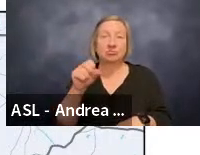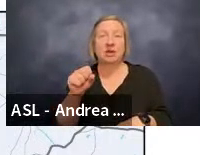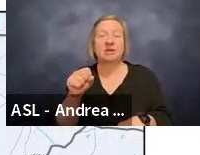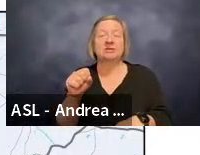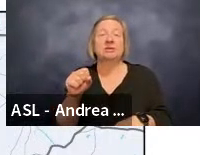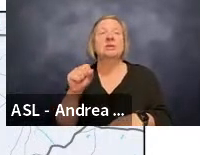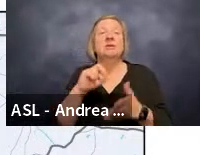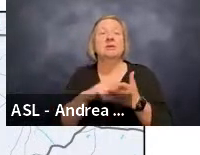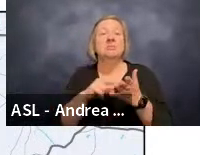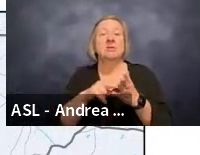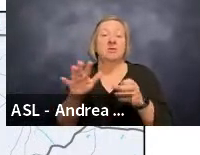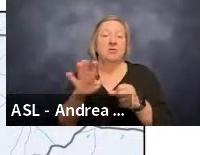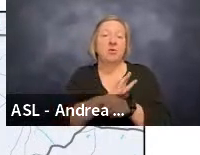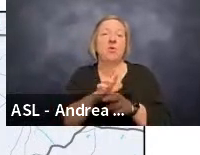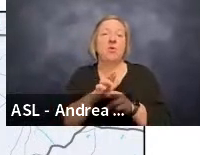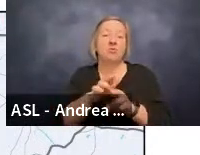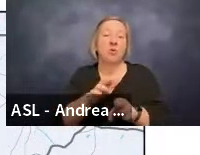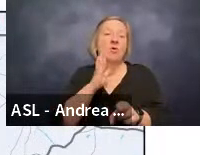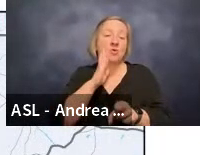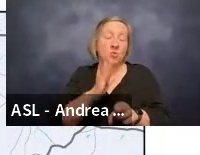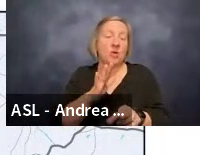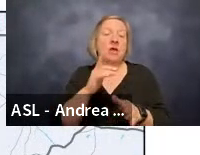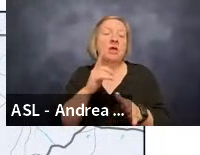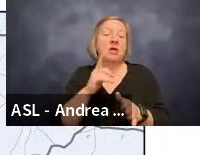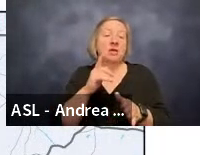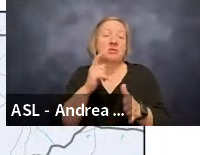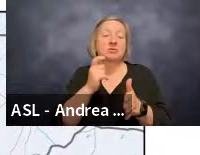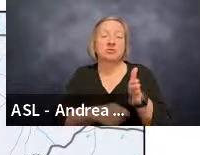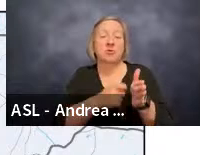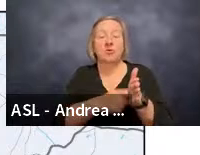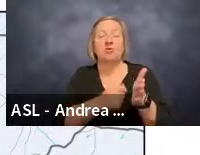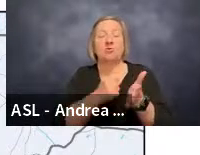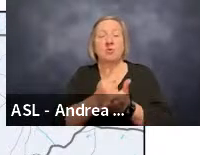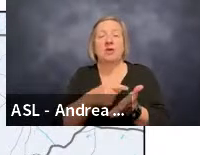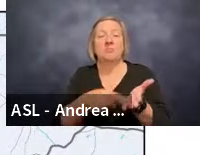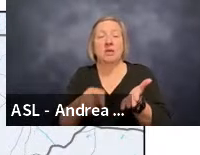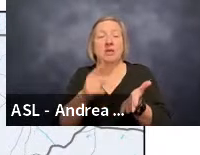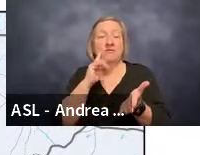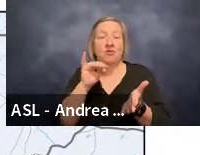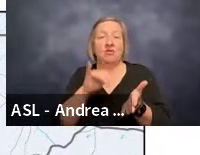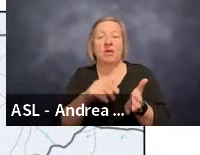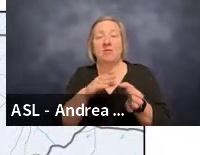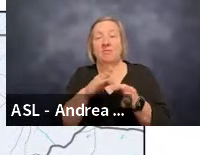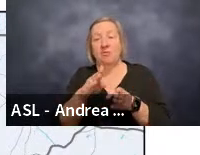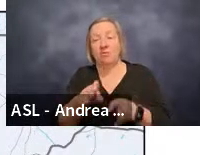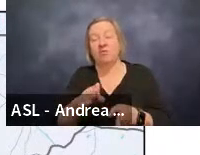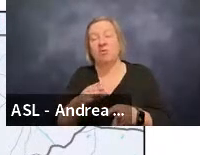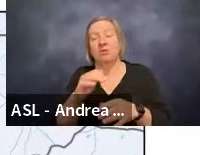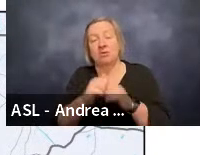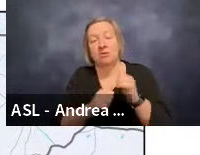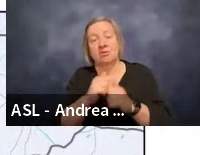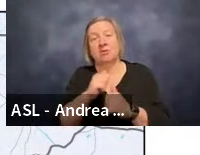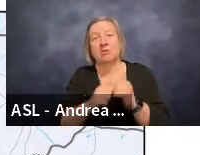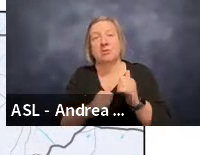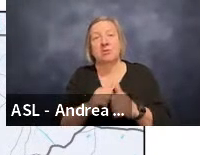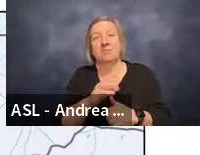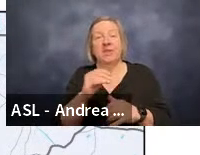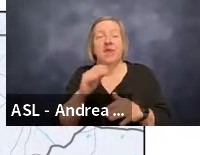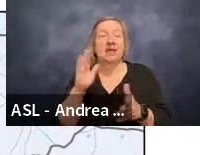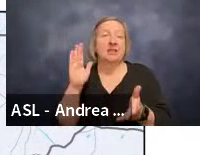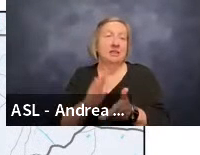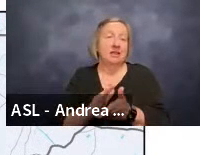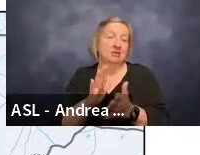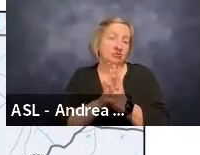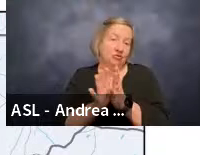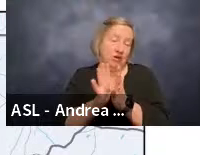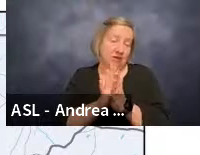road will be tolled to help pay for the construction of that program, but also to manage traffic.